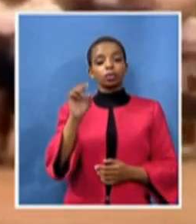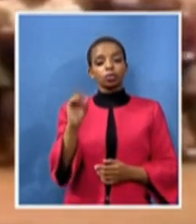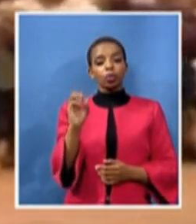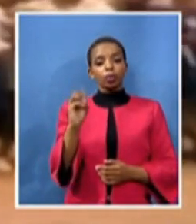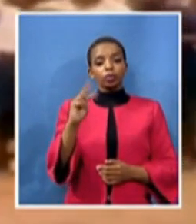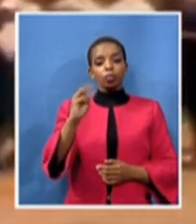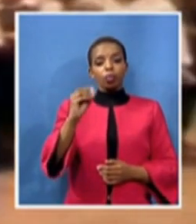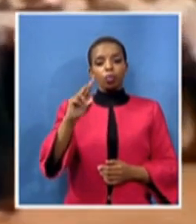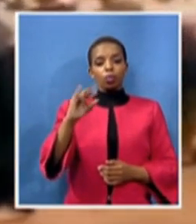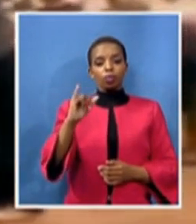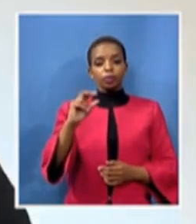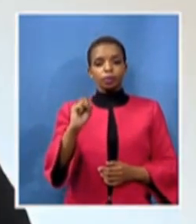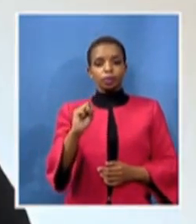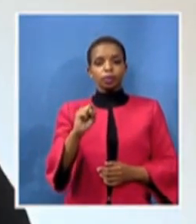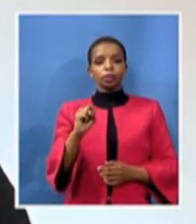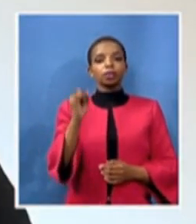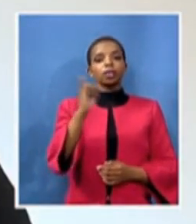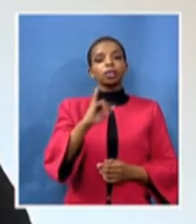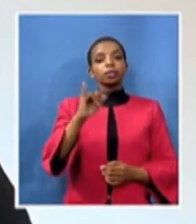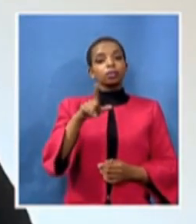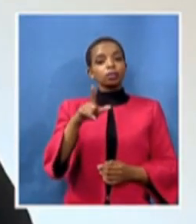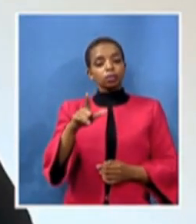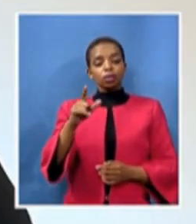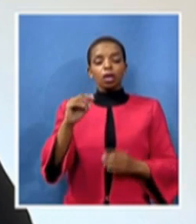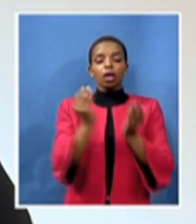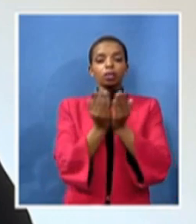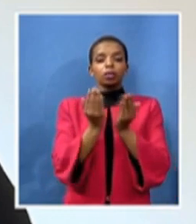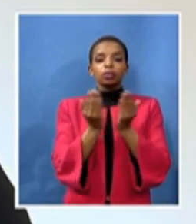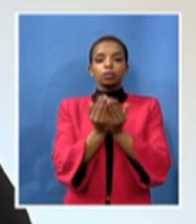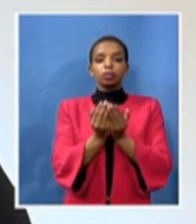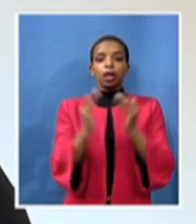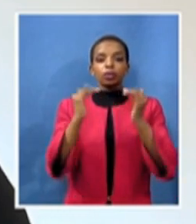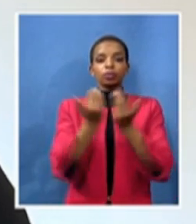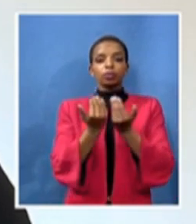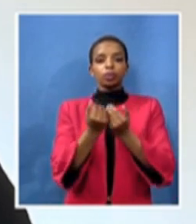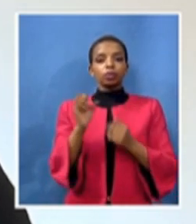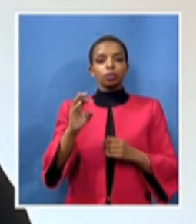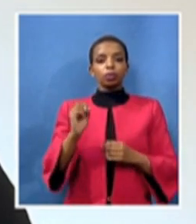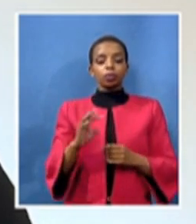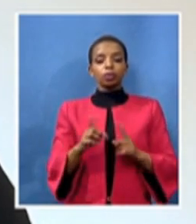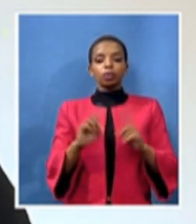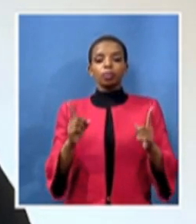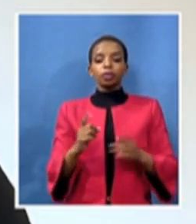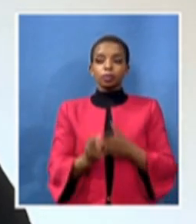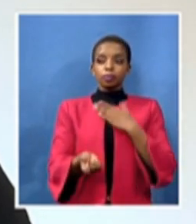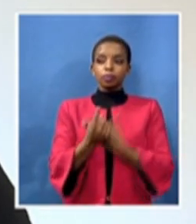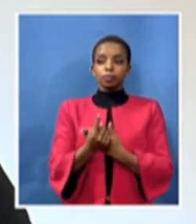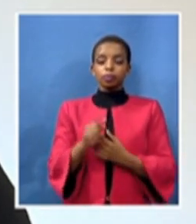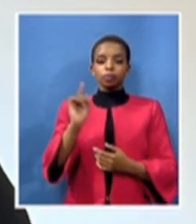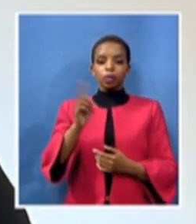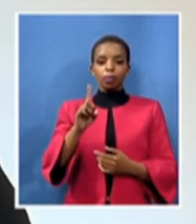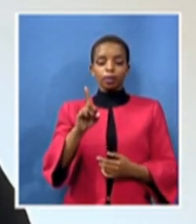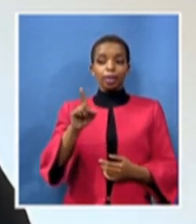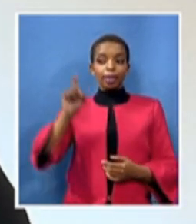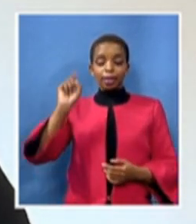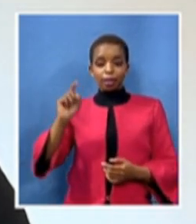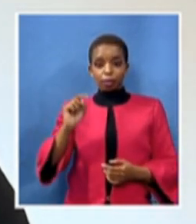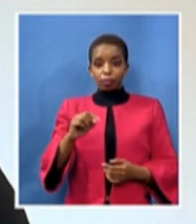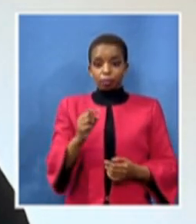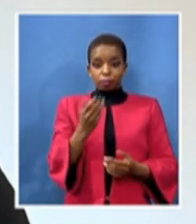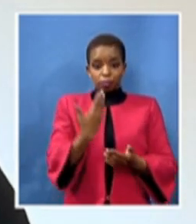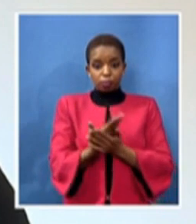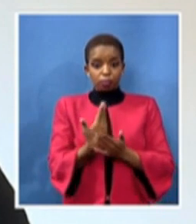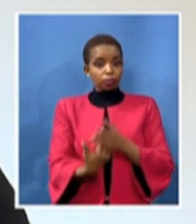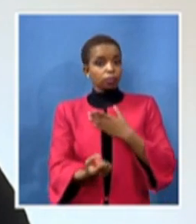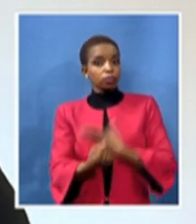only means of survival was for him to flee the country due to the constant danger from the apartheid security forces he